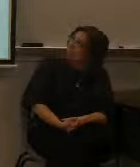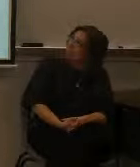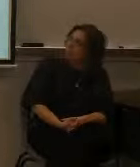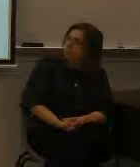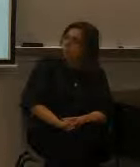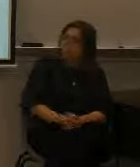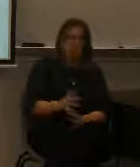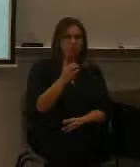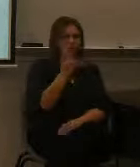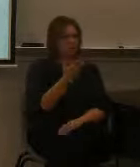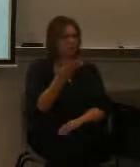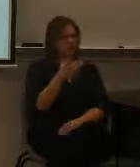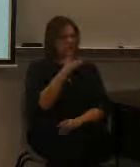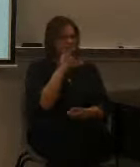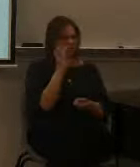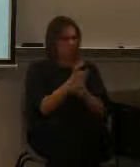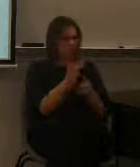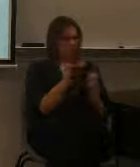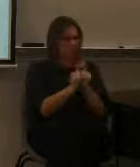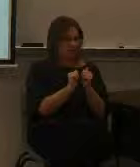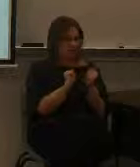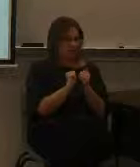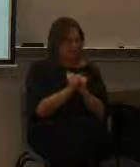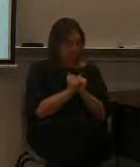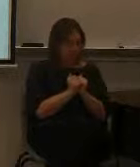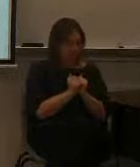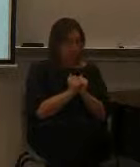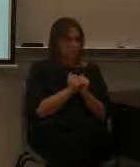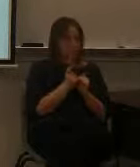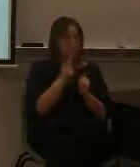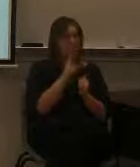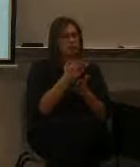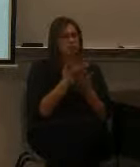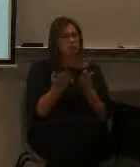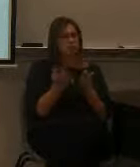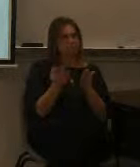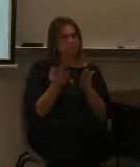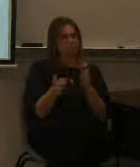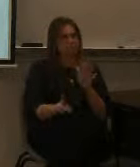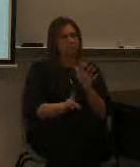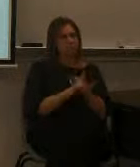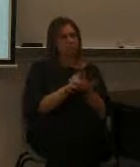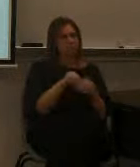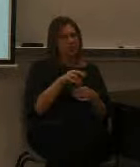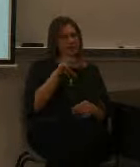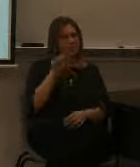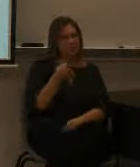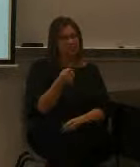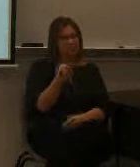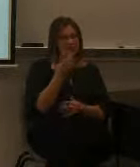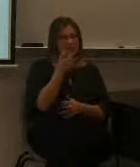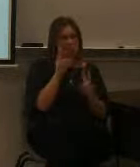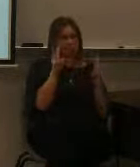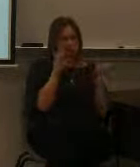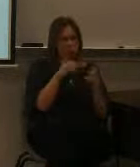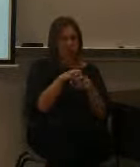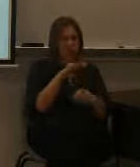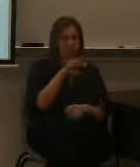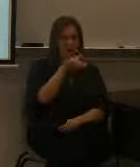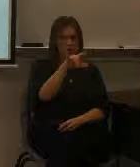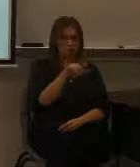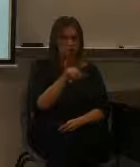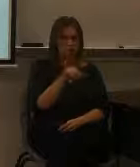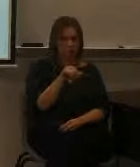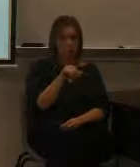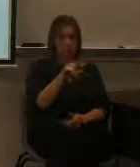One of the things that's really difficult with competition, and this was something that came around in the 70s, was sort of a hot topic in ecology,